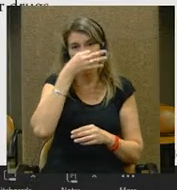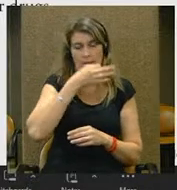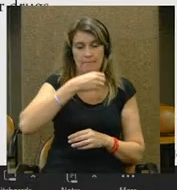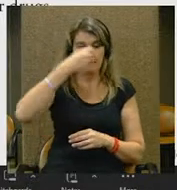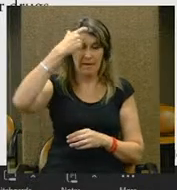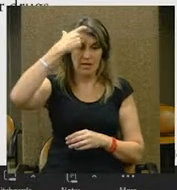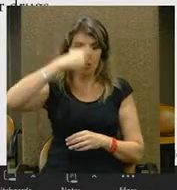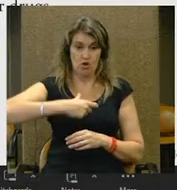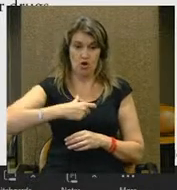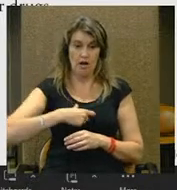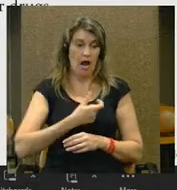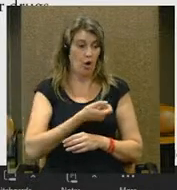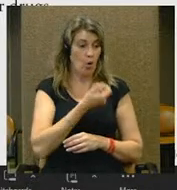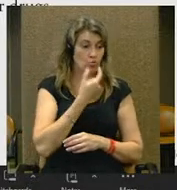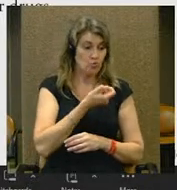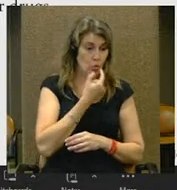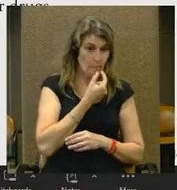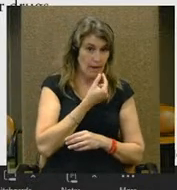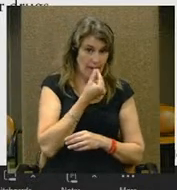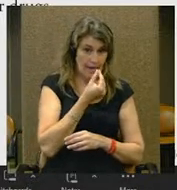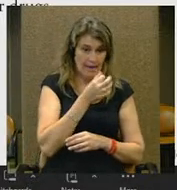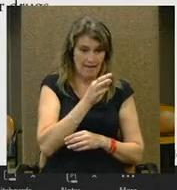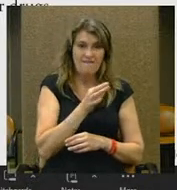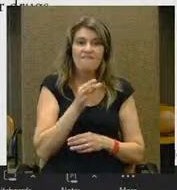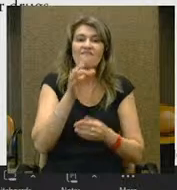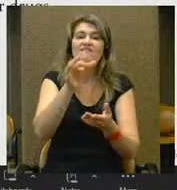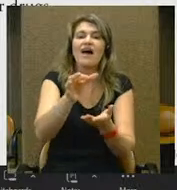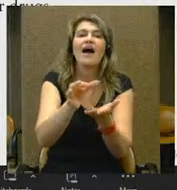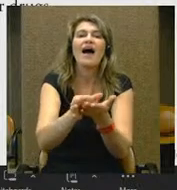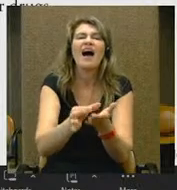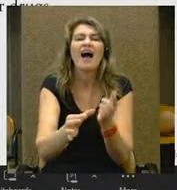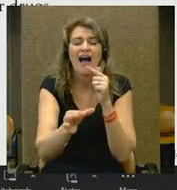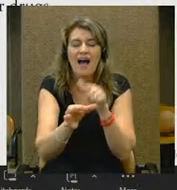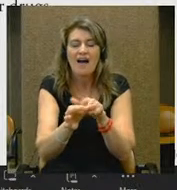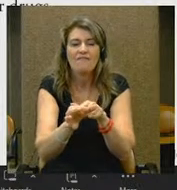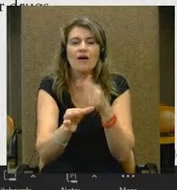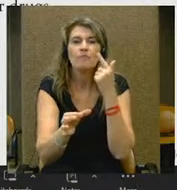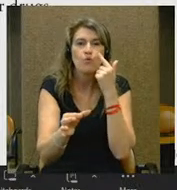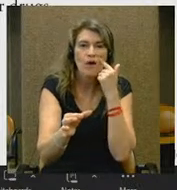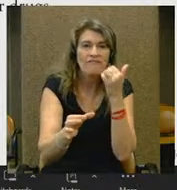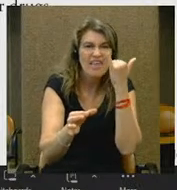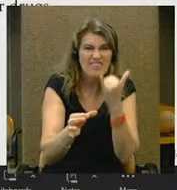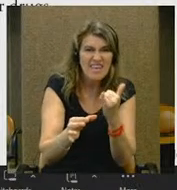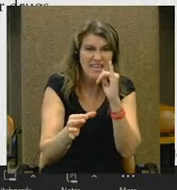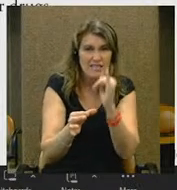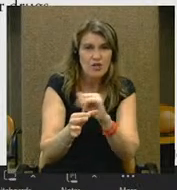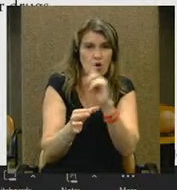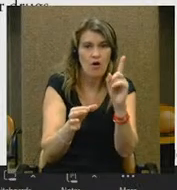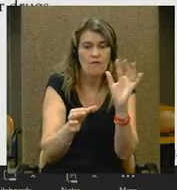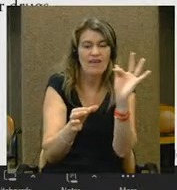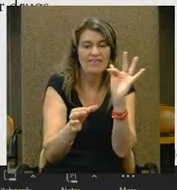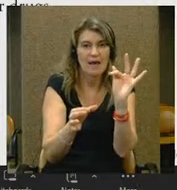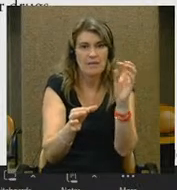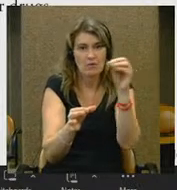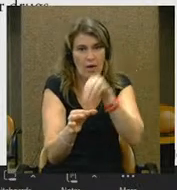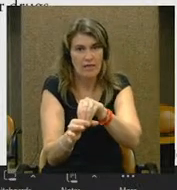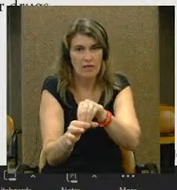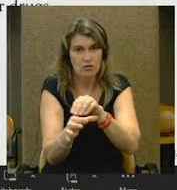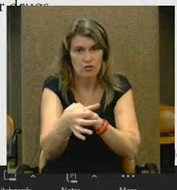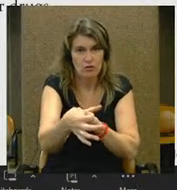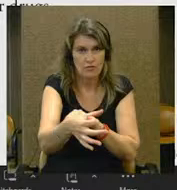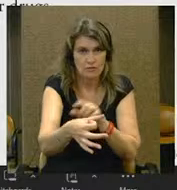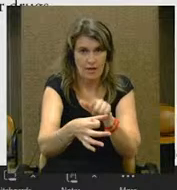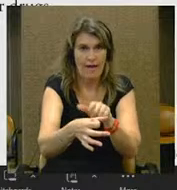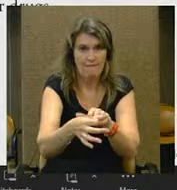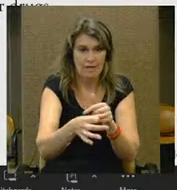go and they can test their drugs, see whether or not there's fentanyl or other drugs in them. And then they're also, even cheaper than